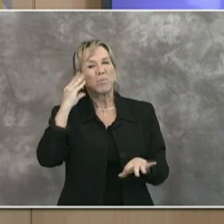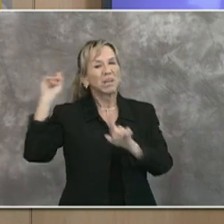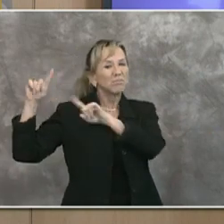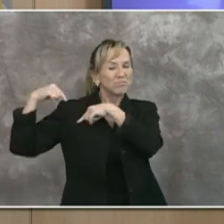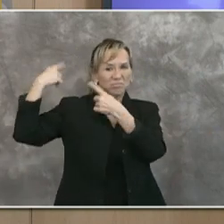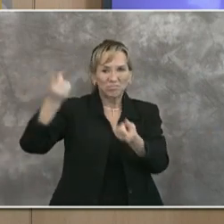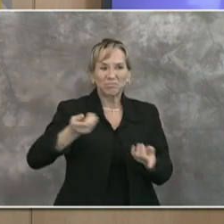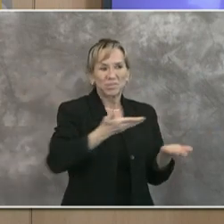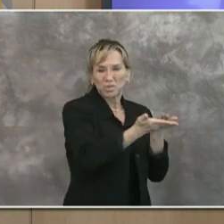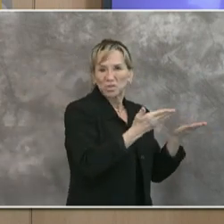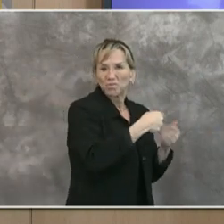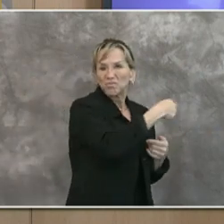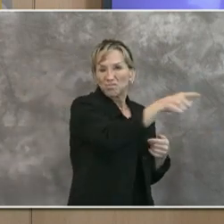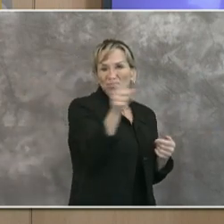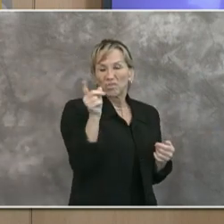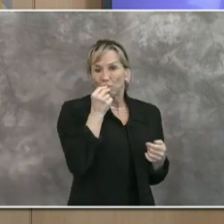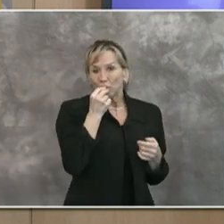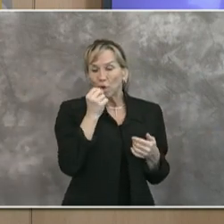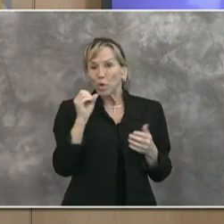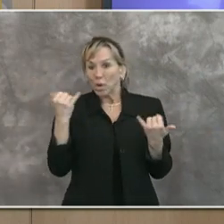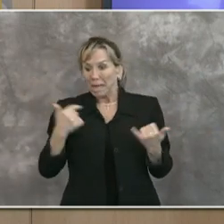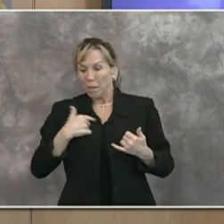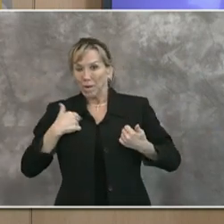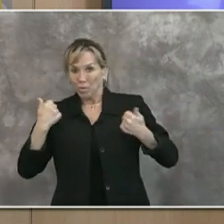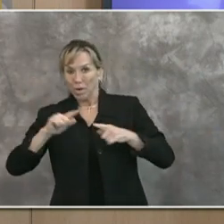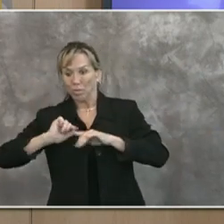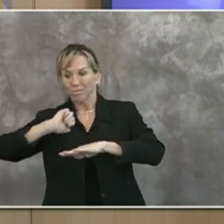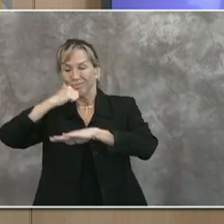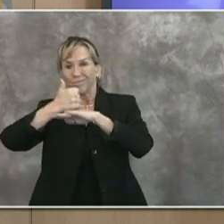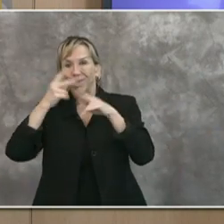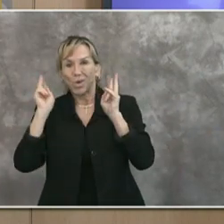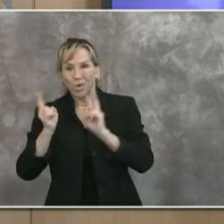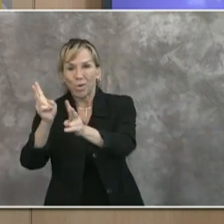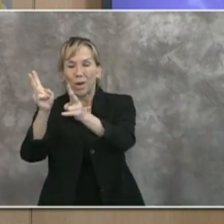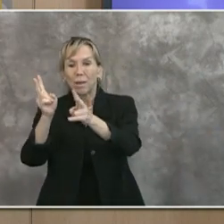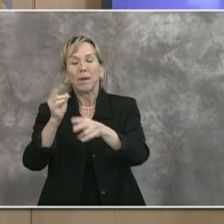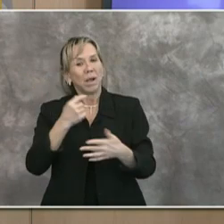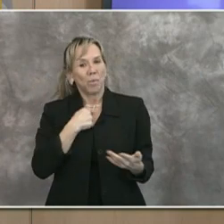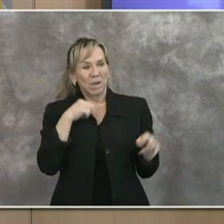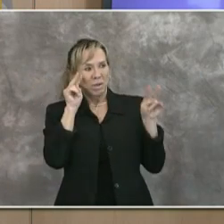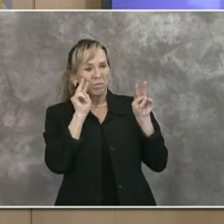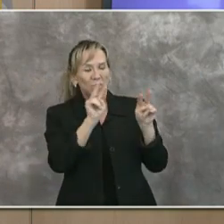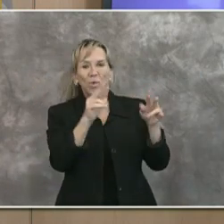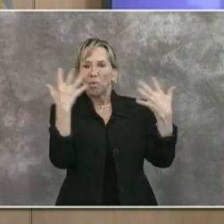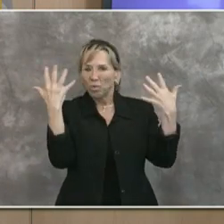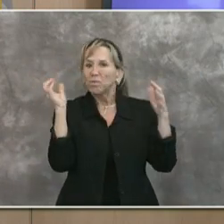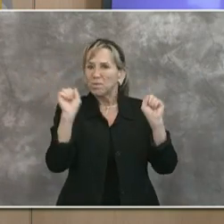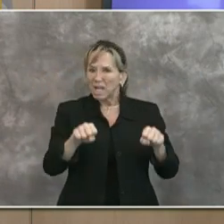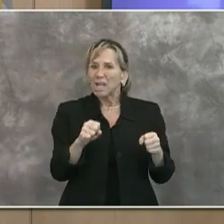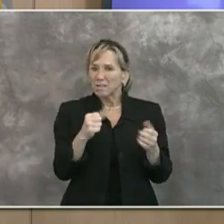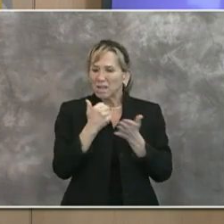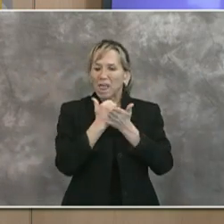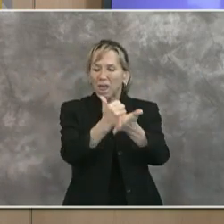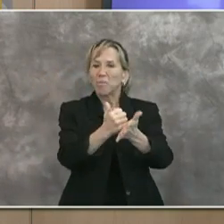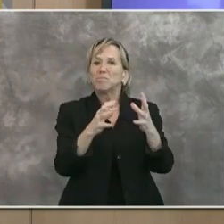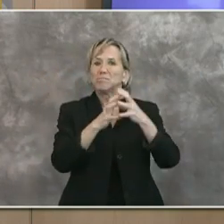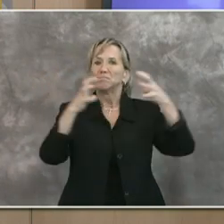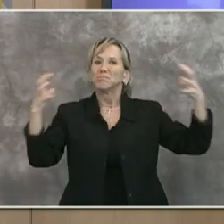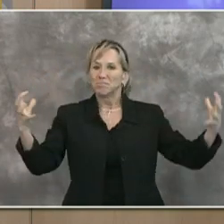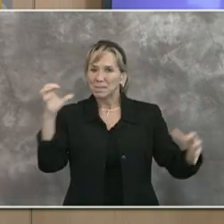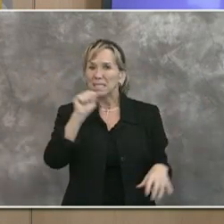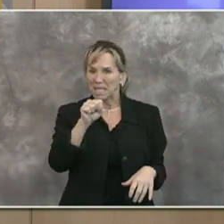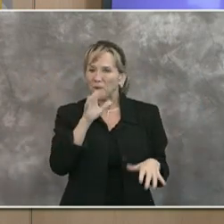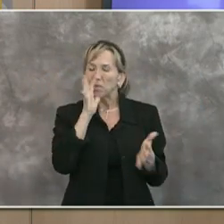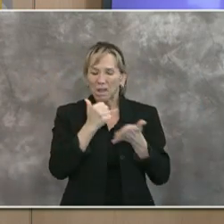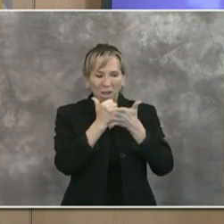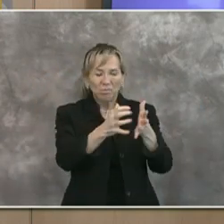that up and running as quick as possible. We think it has a tremendous potential to be very impactful, and we will keep you posted as we move as